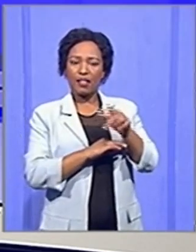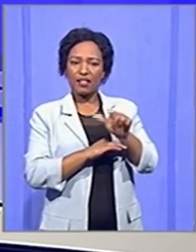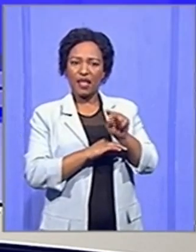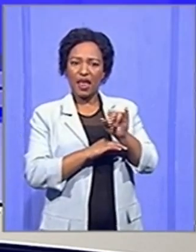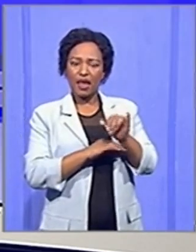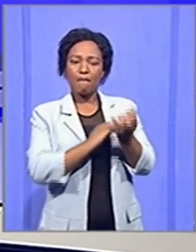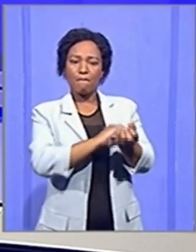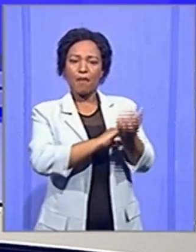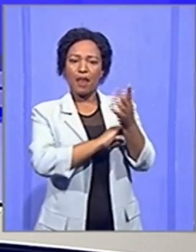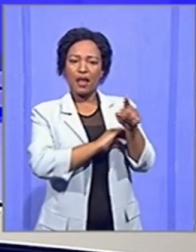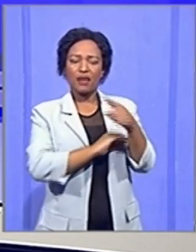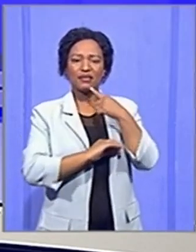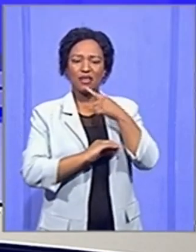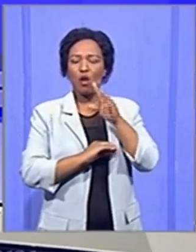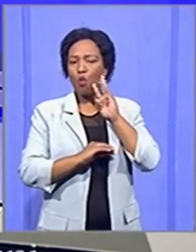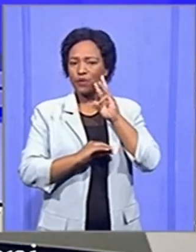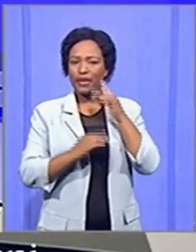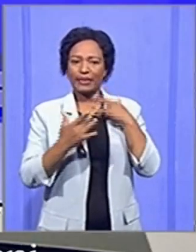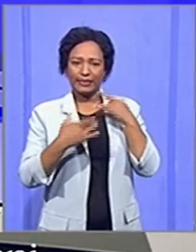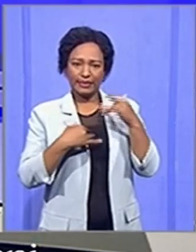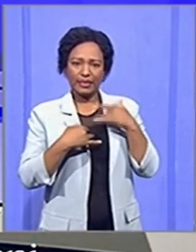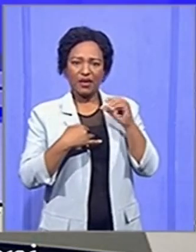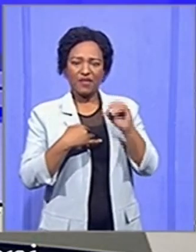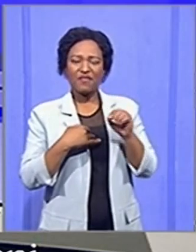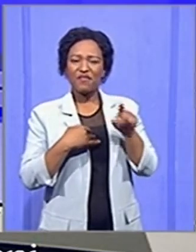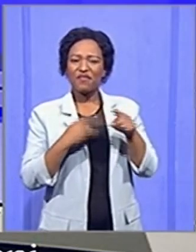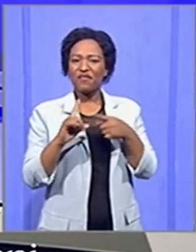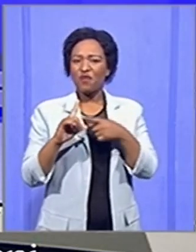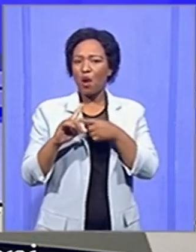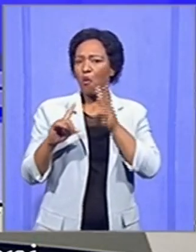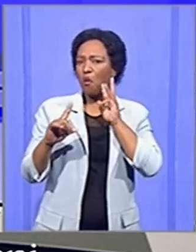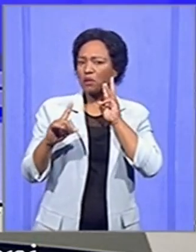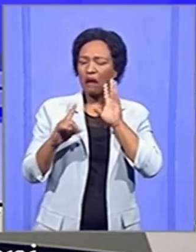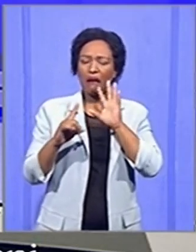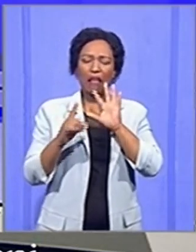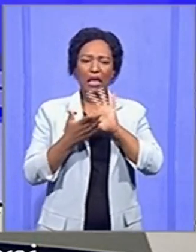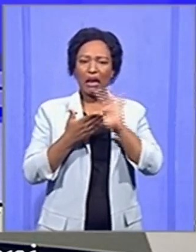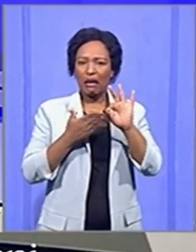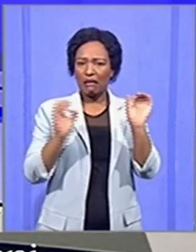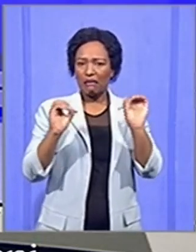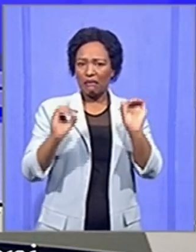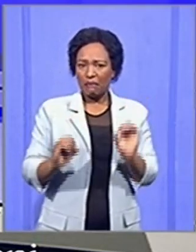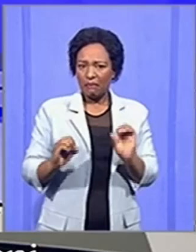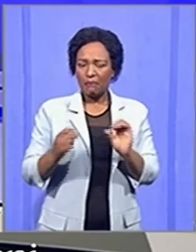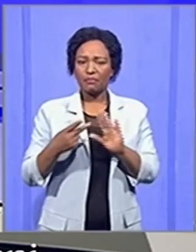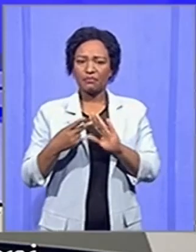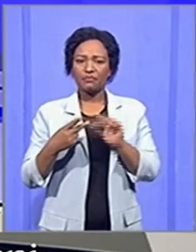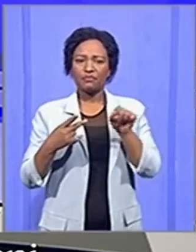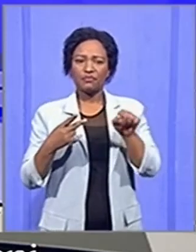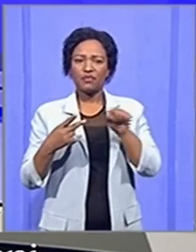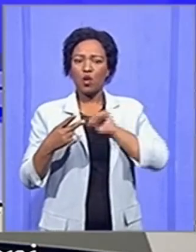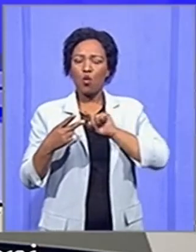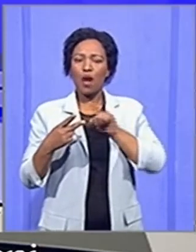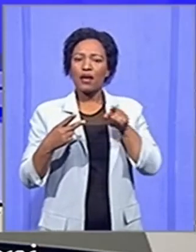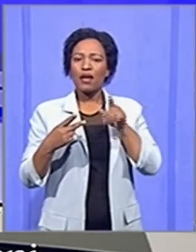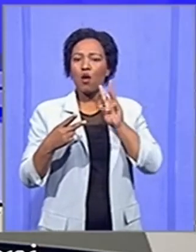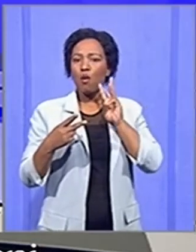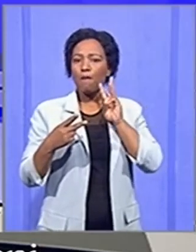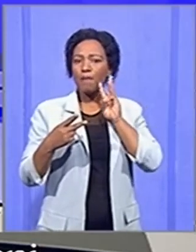re bothata ke go tlamelwa ka metsi a leswe le go kgaolwa gangwe le gape ga thebolelo ya